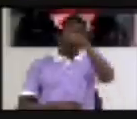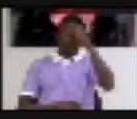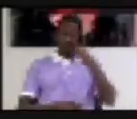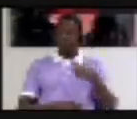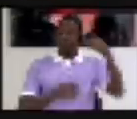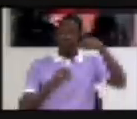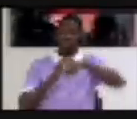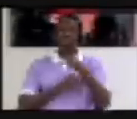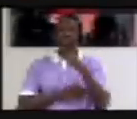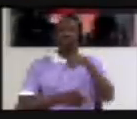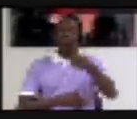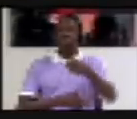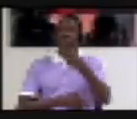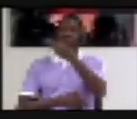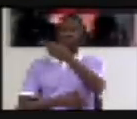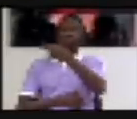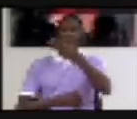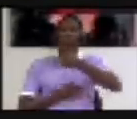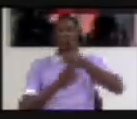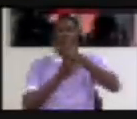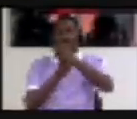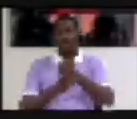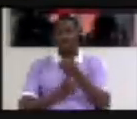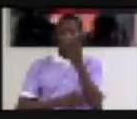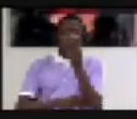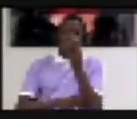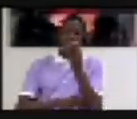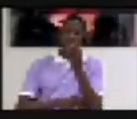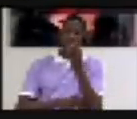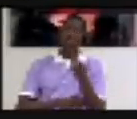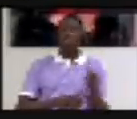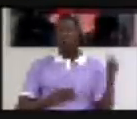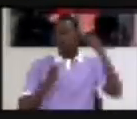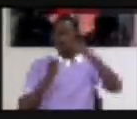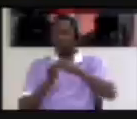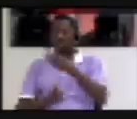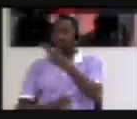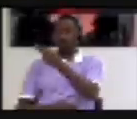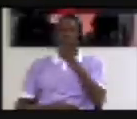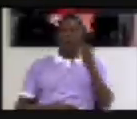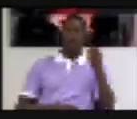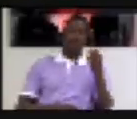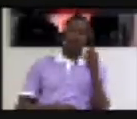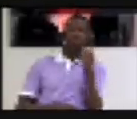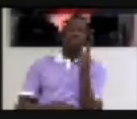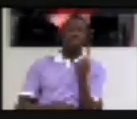Thank you. That was my mistake. Kindly tell us what happened after 2001.